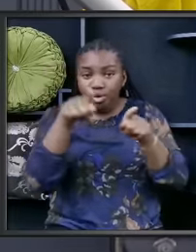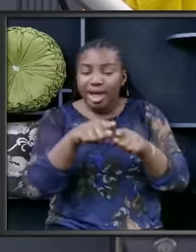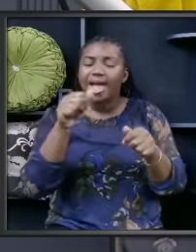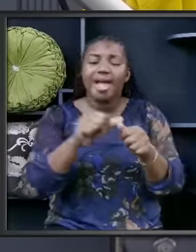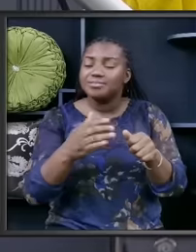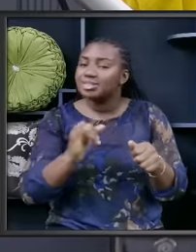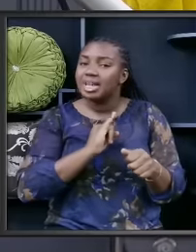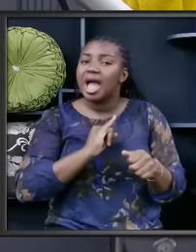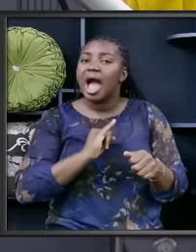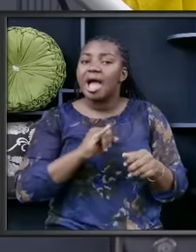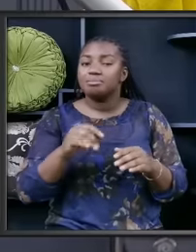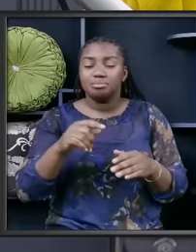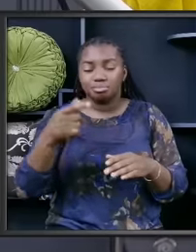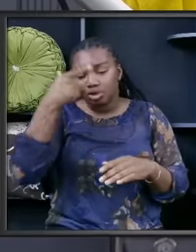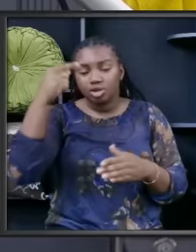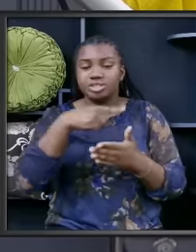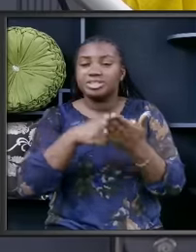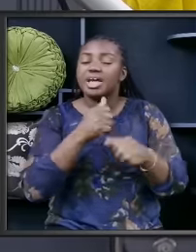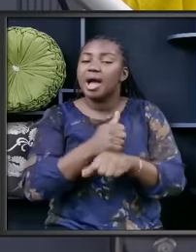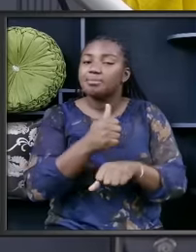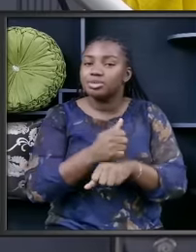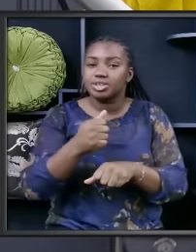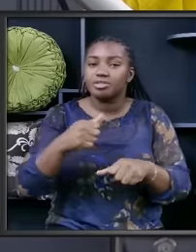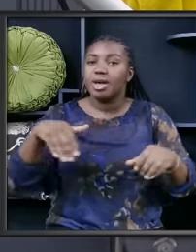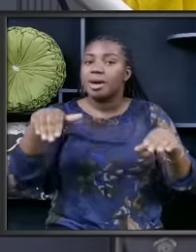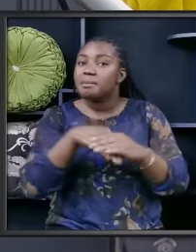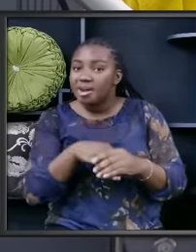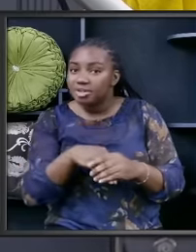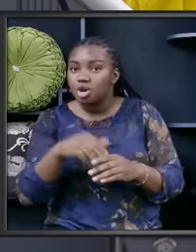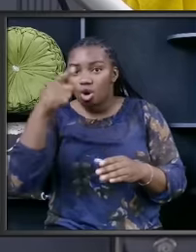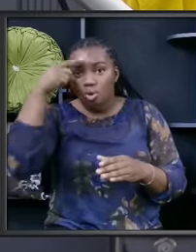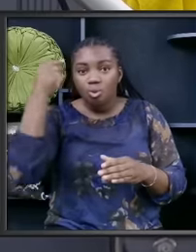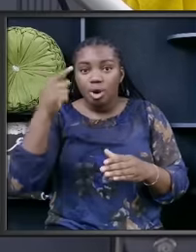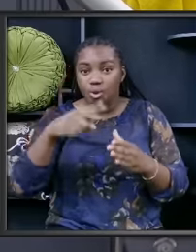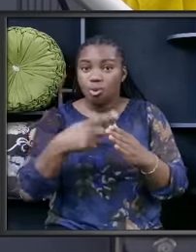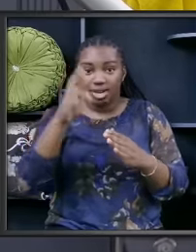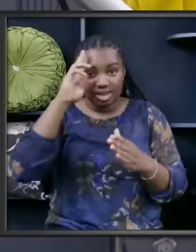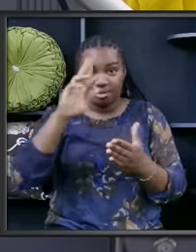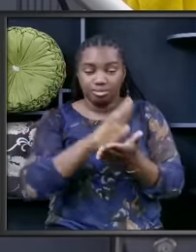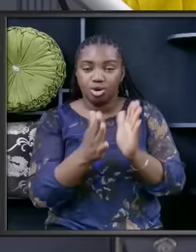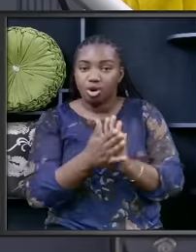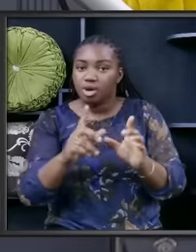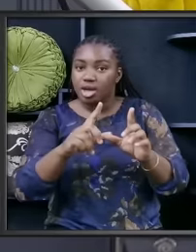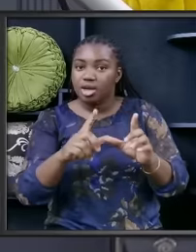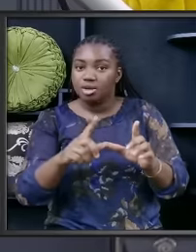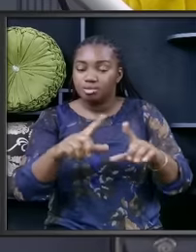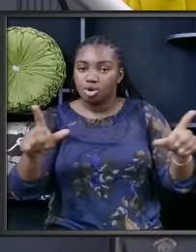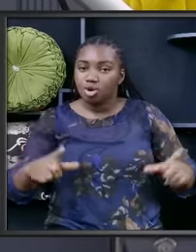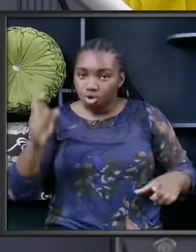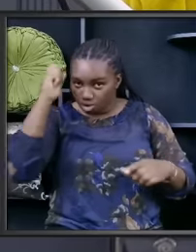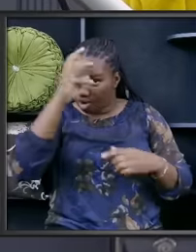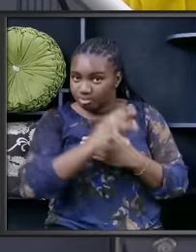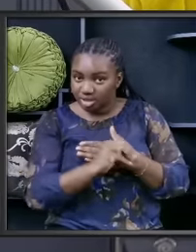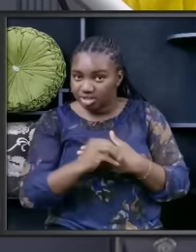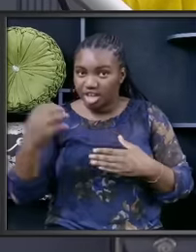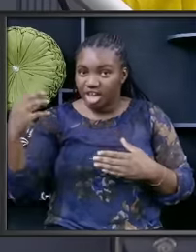and for because this abusive marriage come make where you know when he be local government child, you know they talk to my brother because my brother was vehemently against